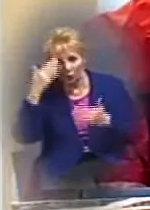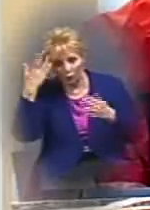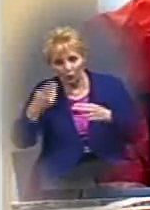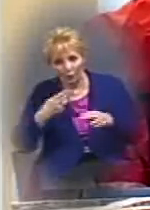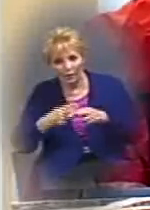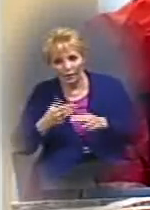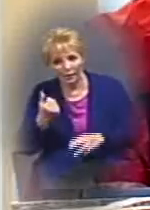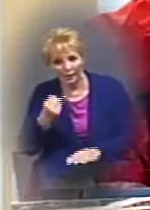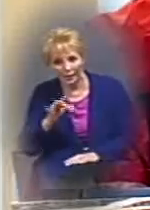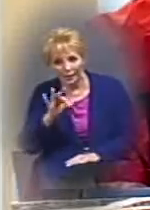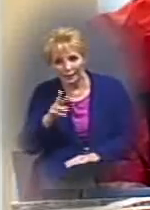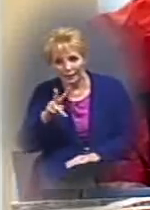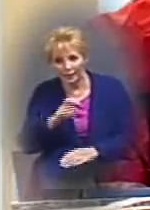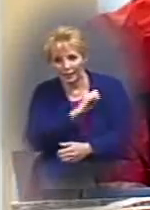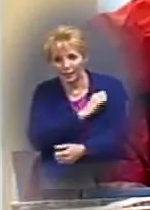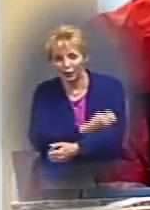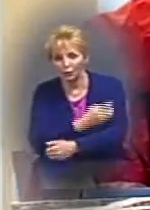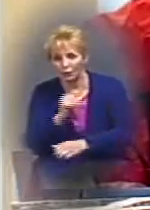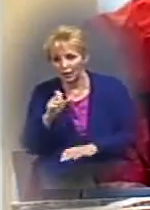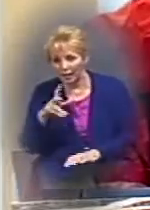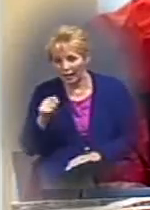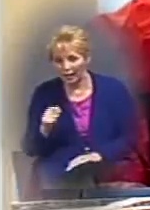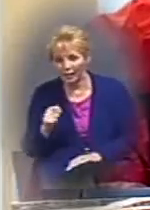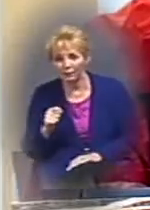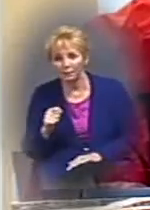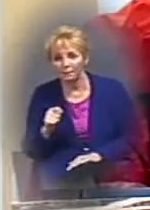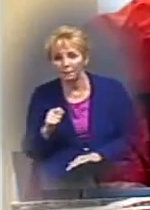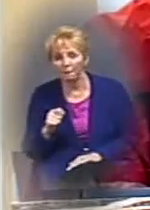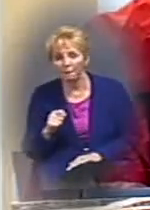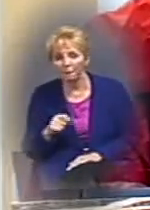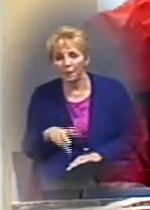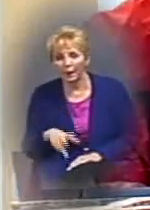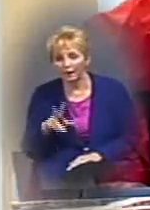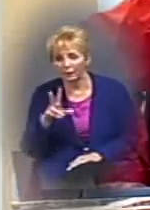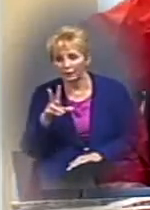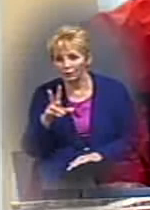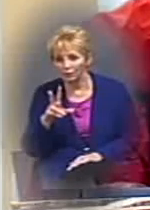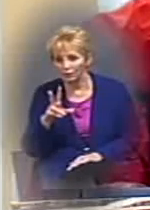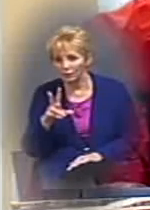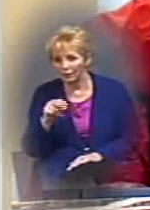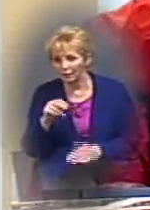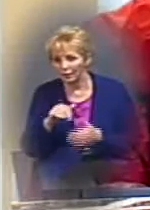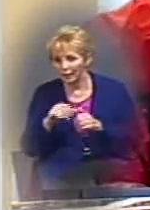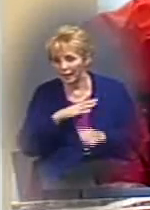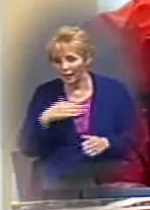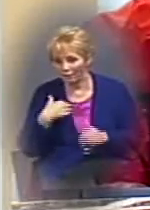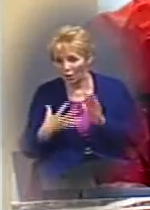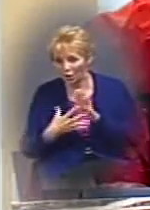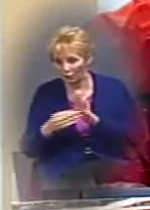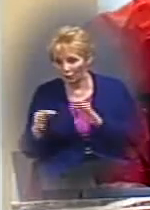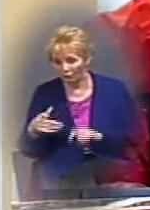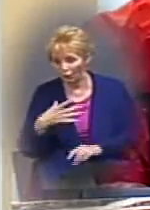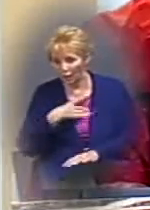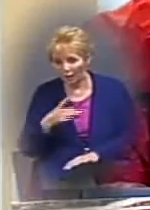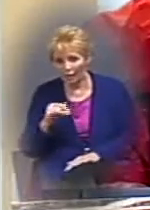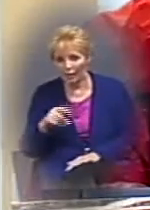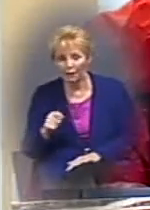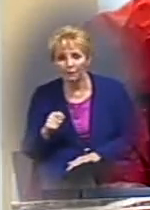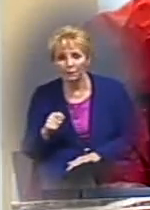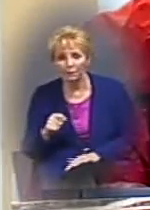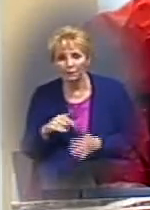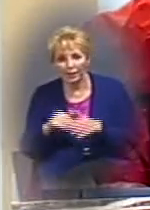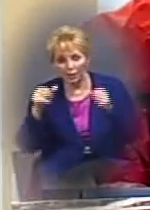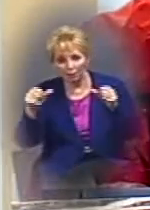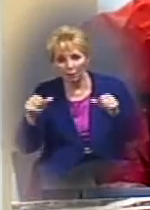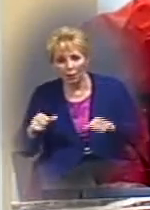the 1992 Energy Act that Kirby Brooks and himself, I have a copy if you'd like it, that you